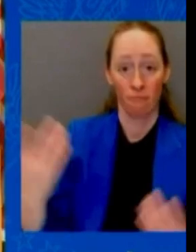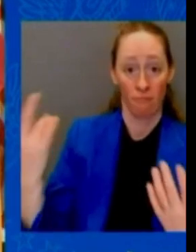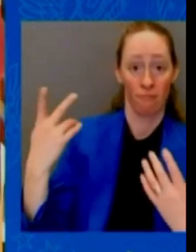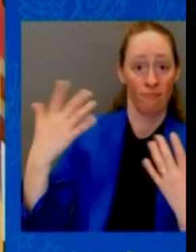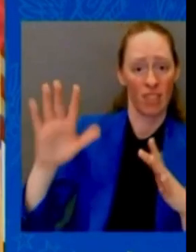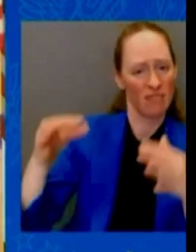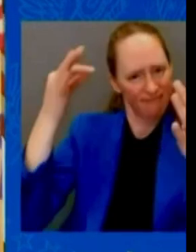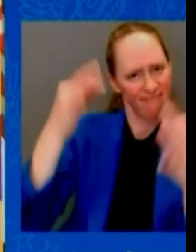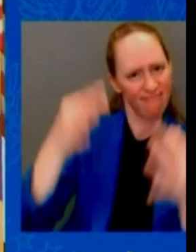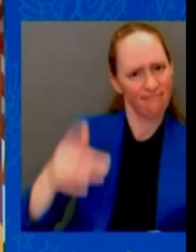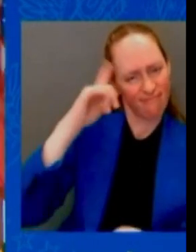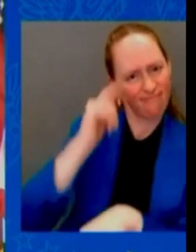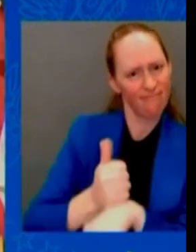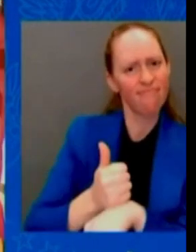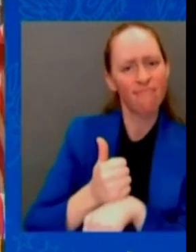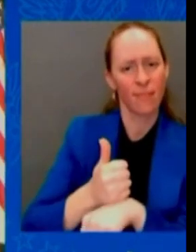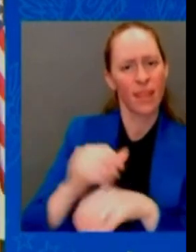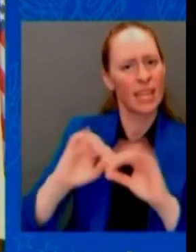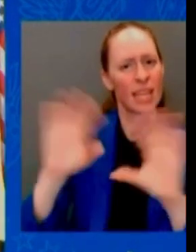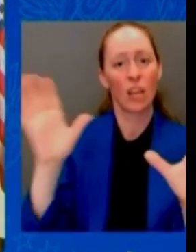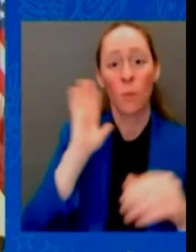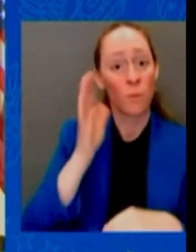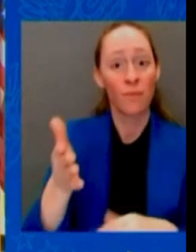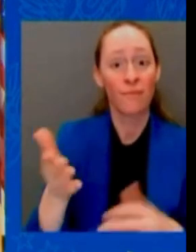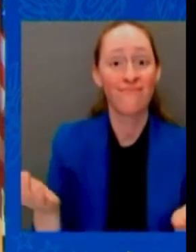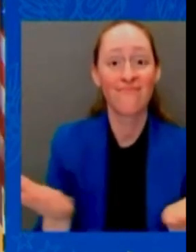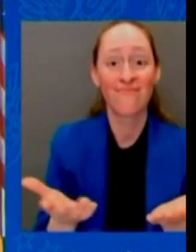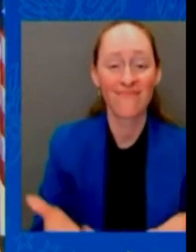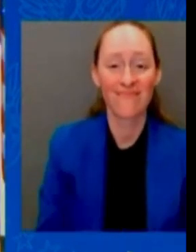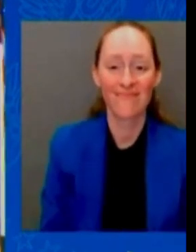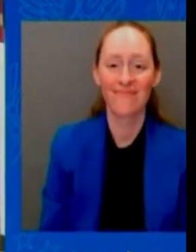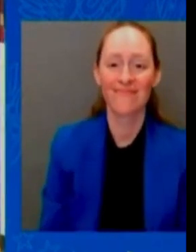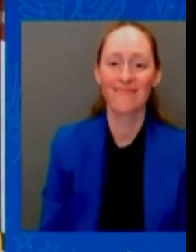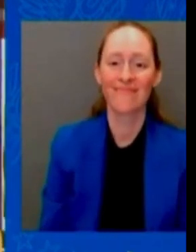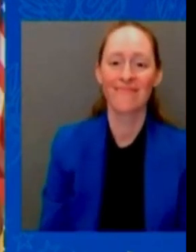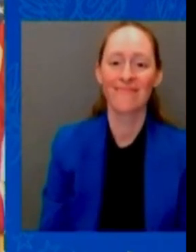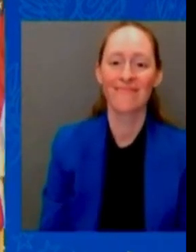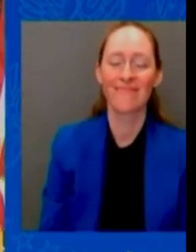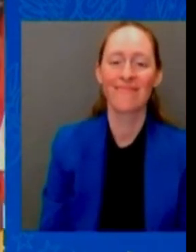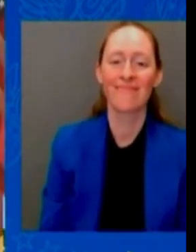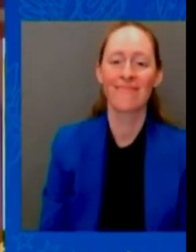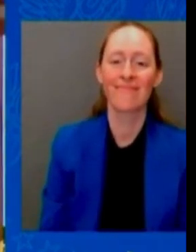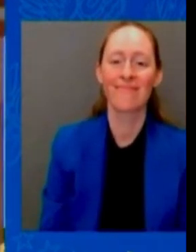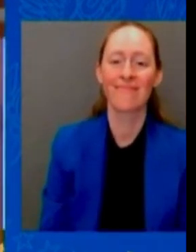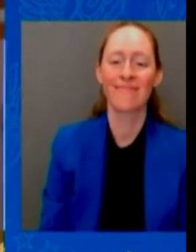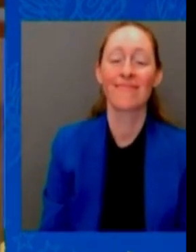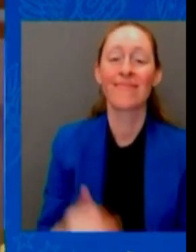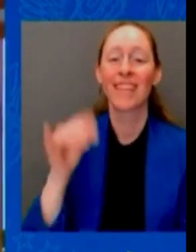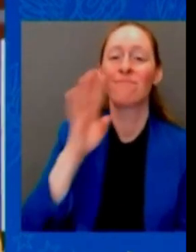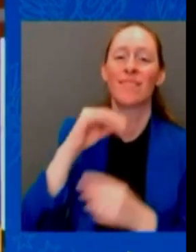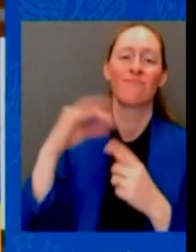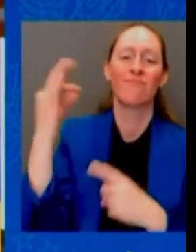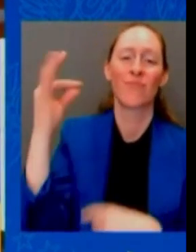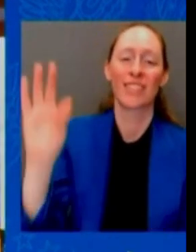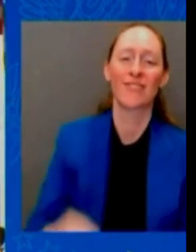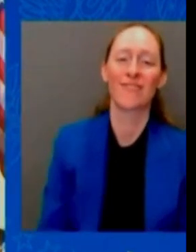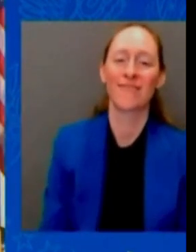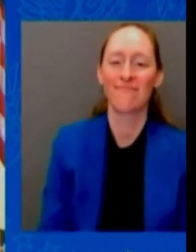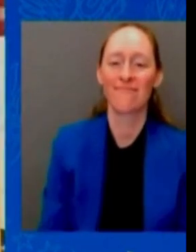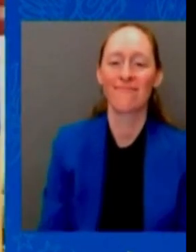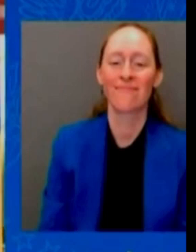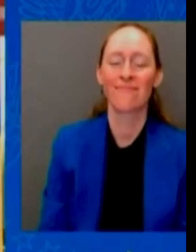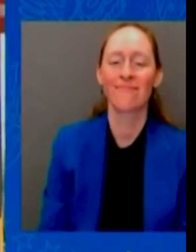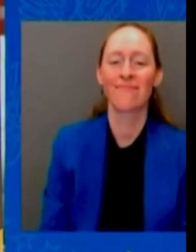ensemble trouver un chemin pour offrir un avenir possible à nos enfants, fait de prospérité, de